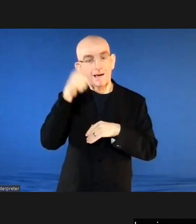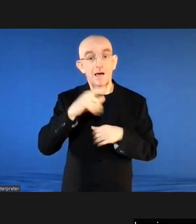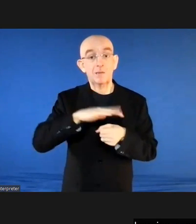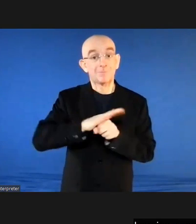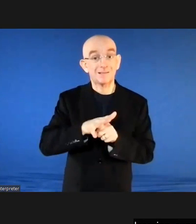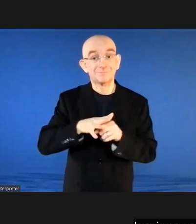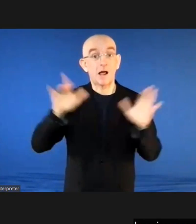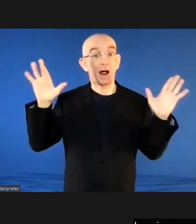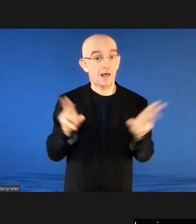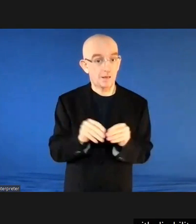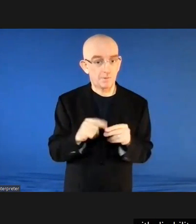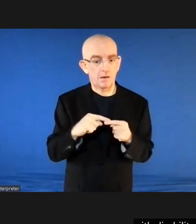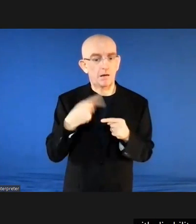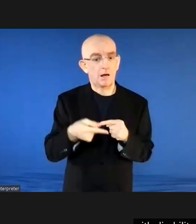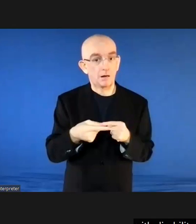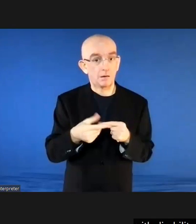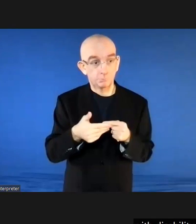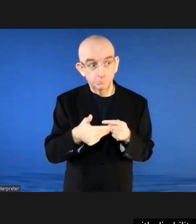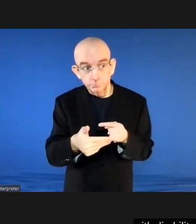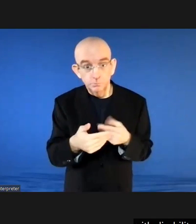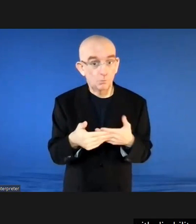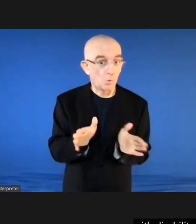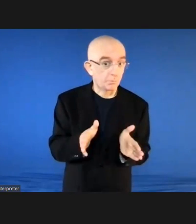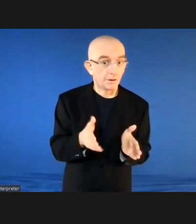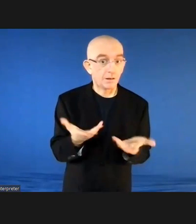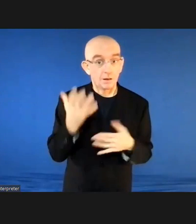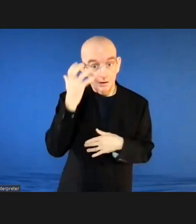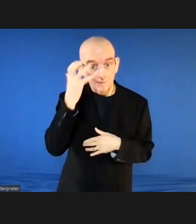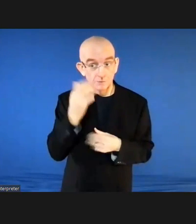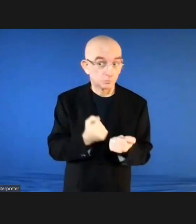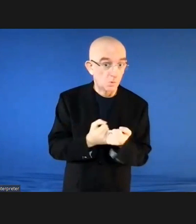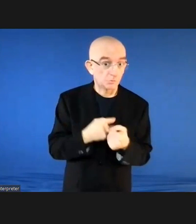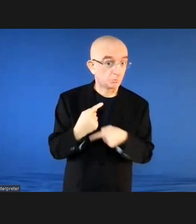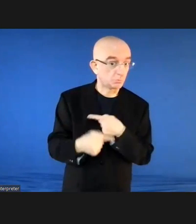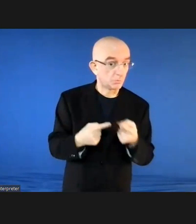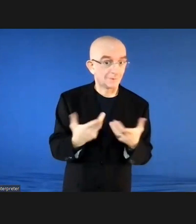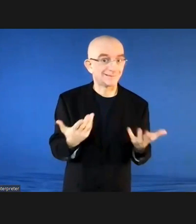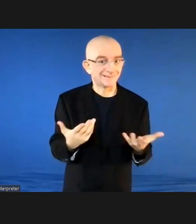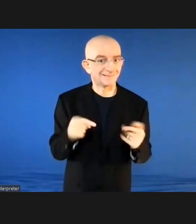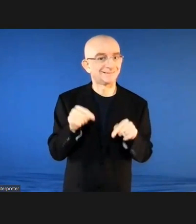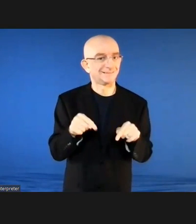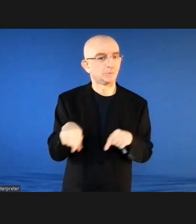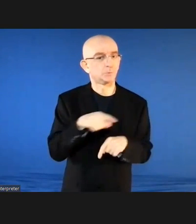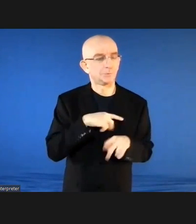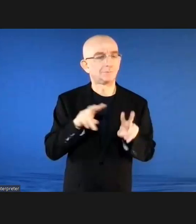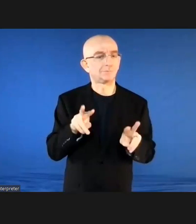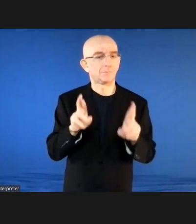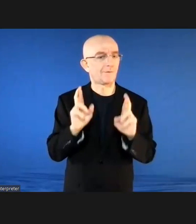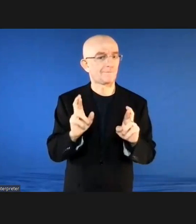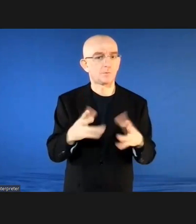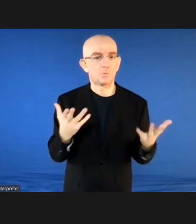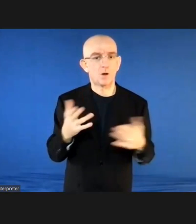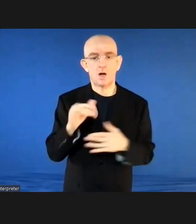them to reopen safely. So we hope that the IEI, the Inclusive Education Initiative, will